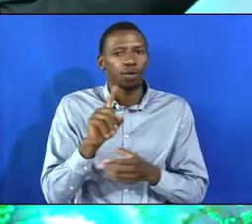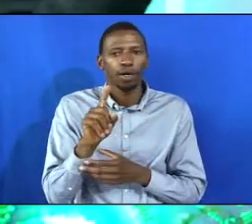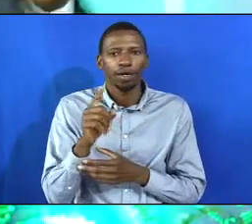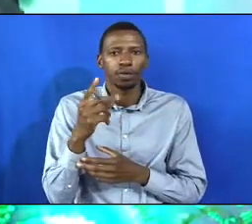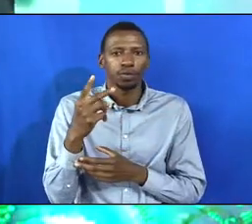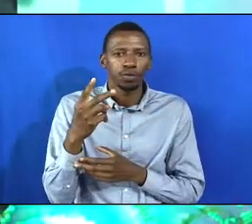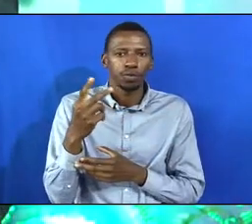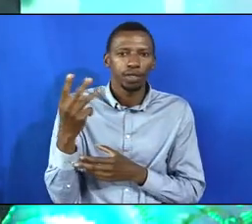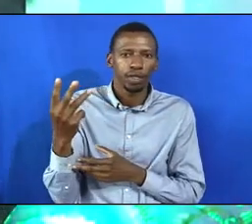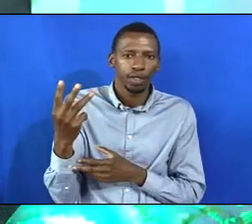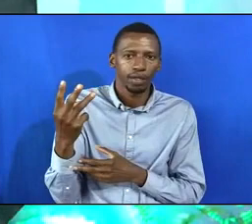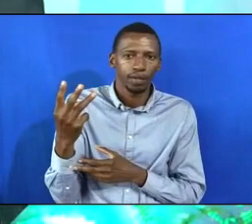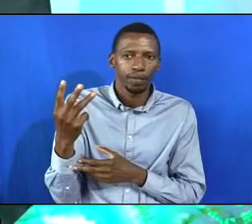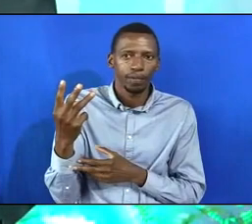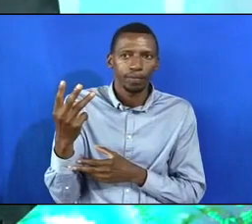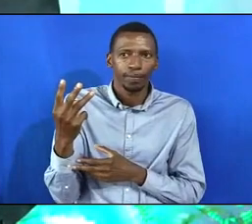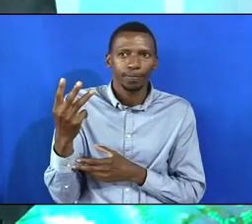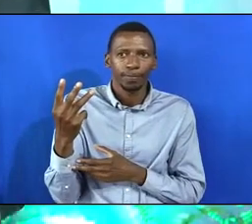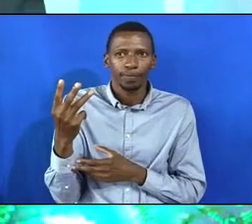1, 2, 3.